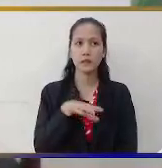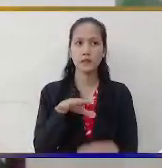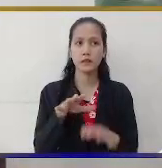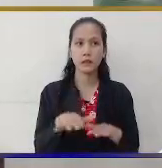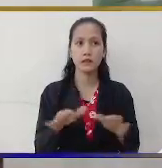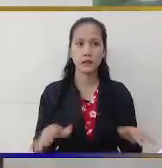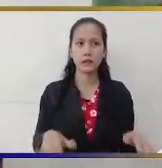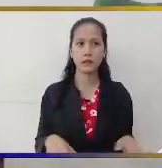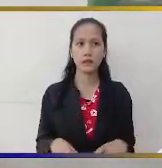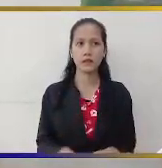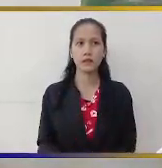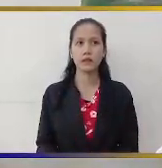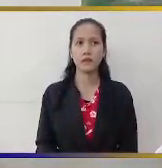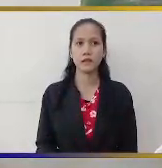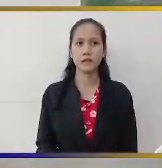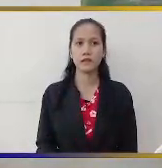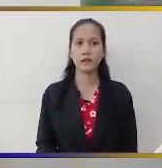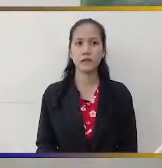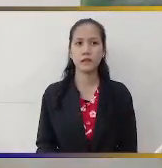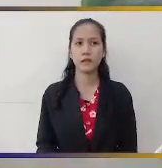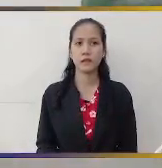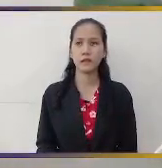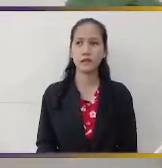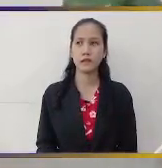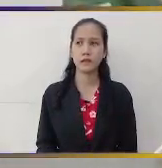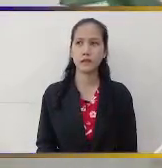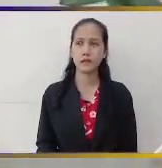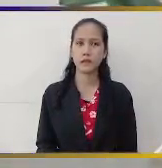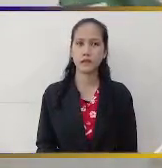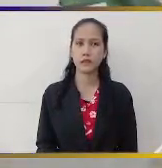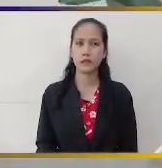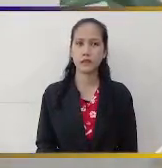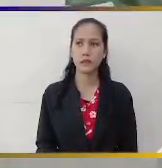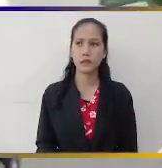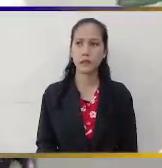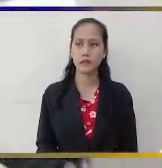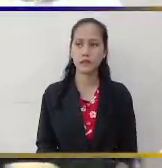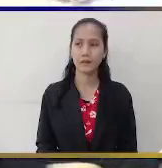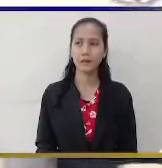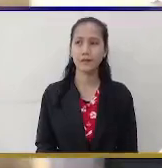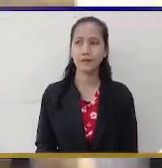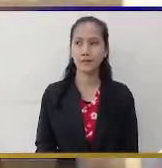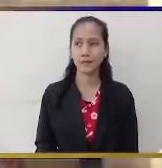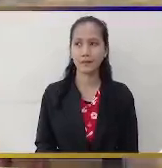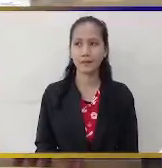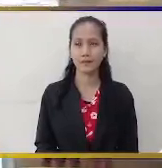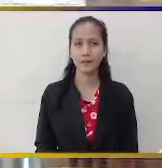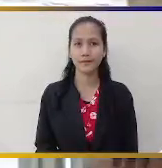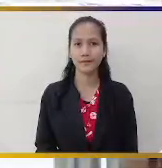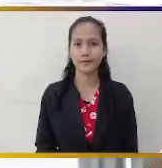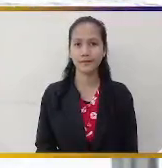apo. Amen? Why do I want to go there? I'm not going to go to the Philippines. And God said, go. Okay, I'll go.